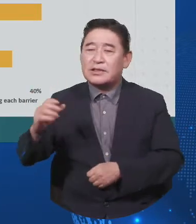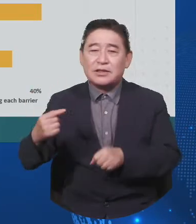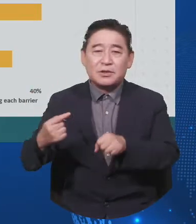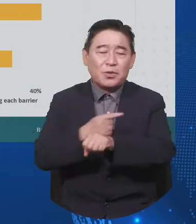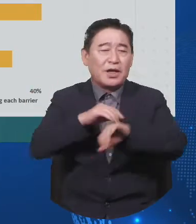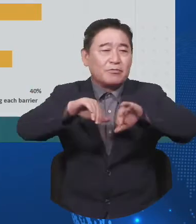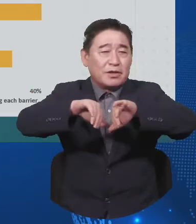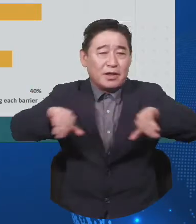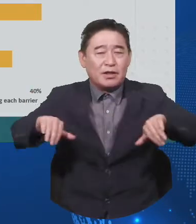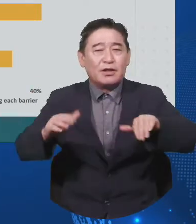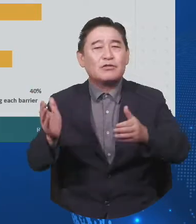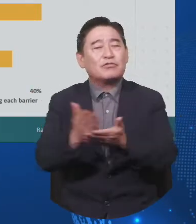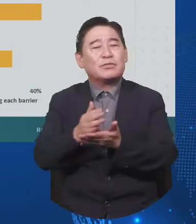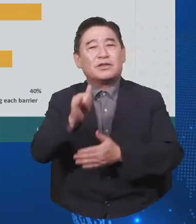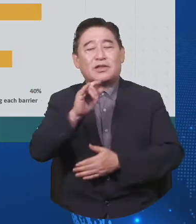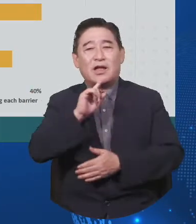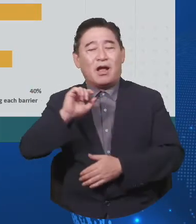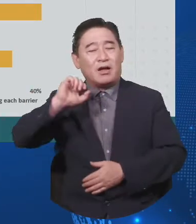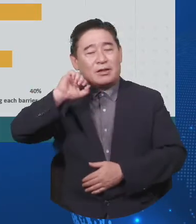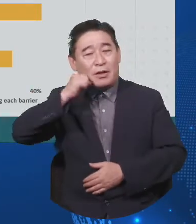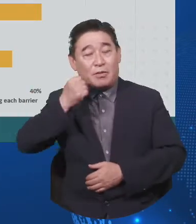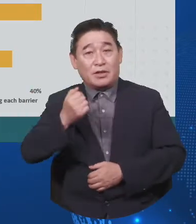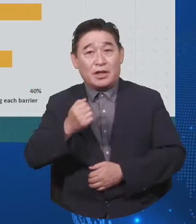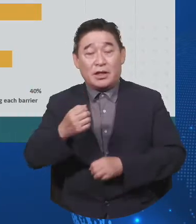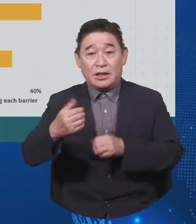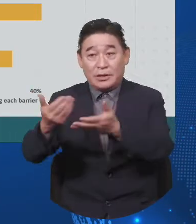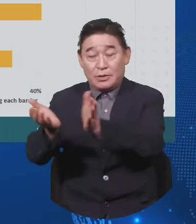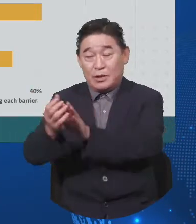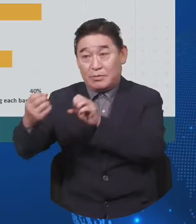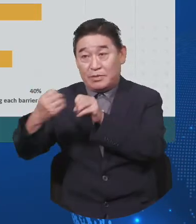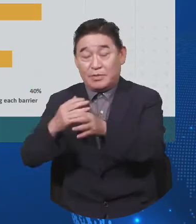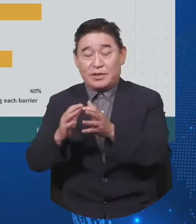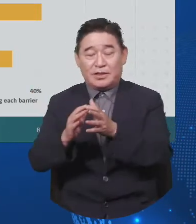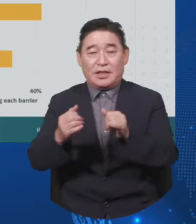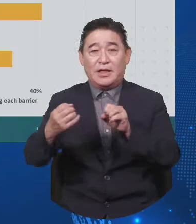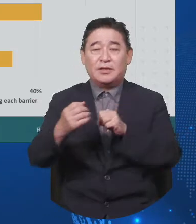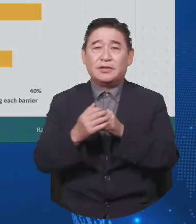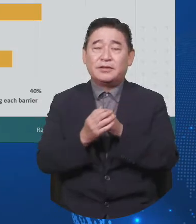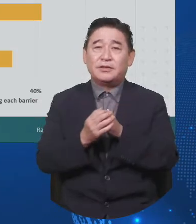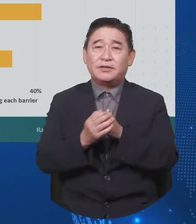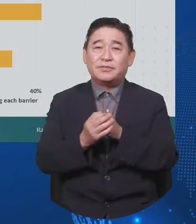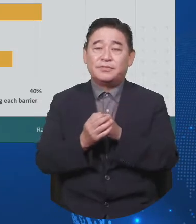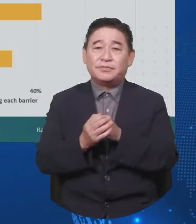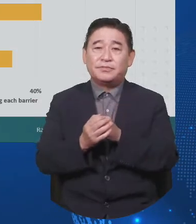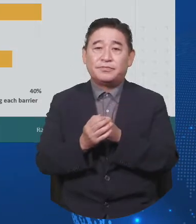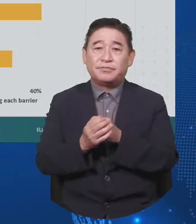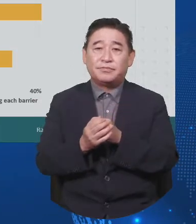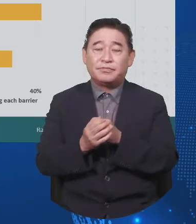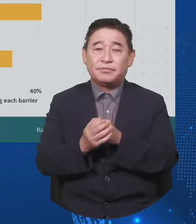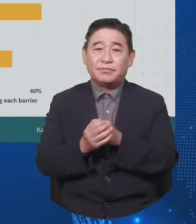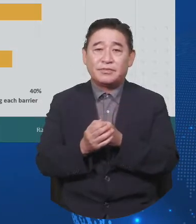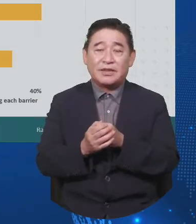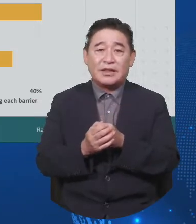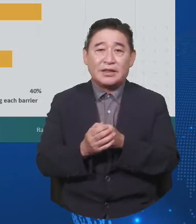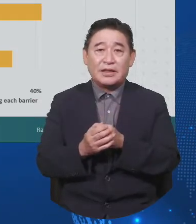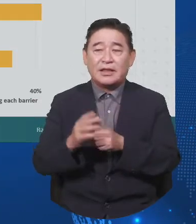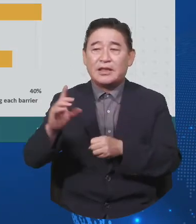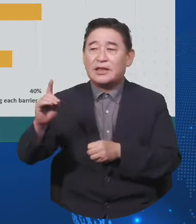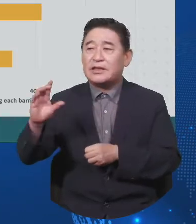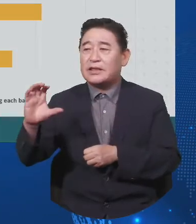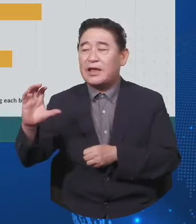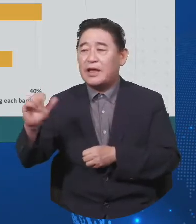several respondents noted that the prioritization of commercial instruments by non-DAC actors and the sectors